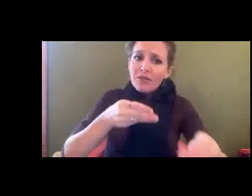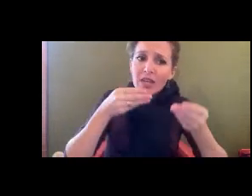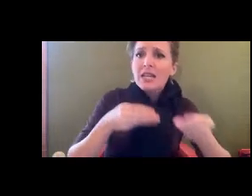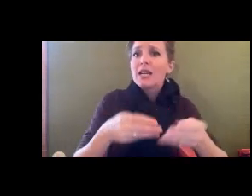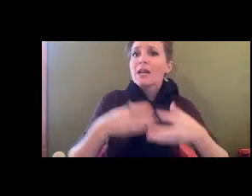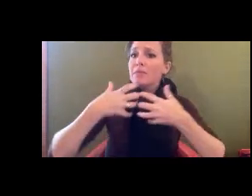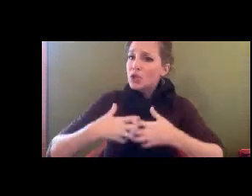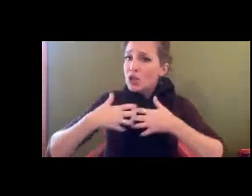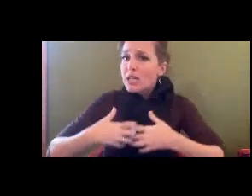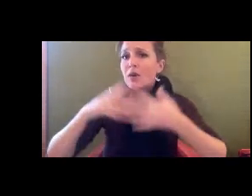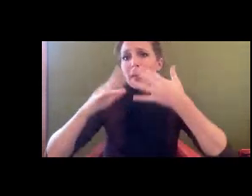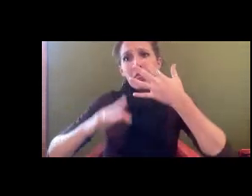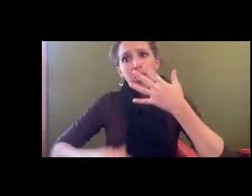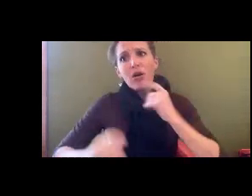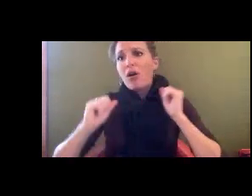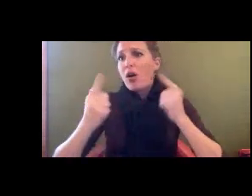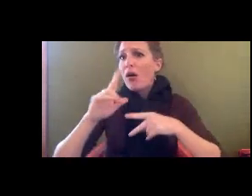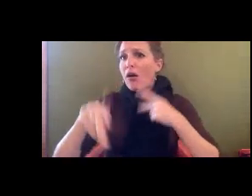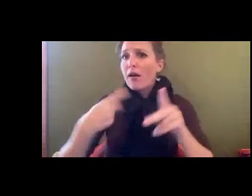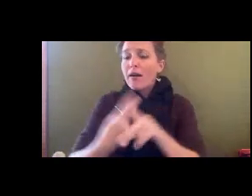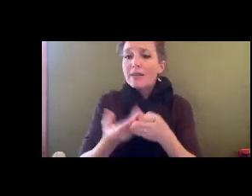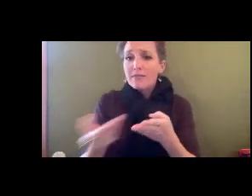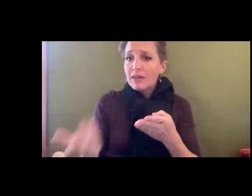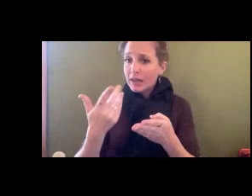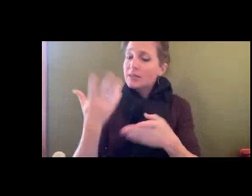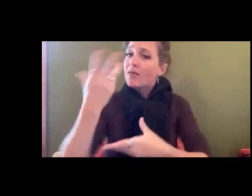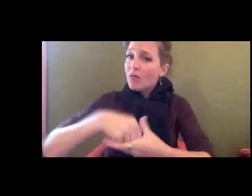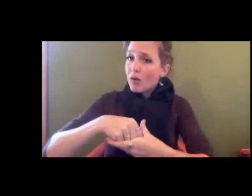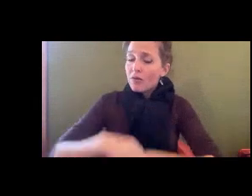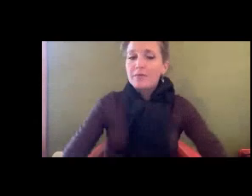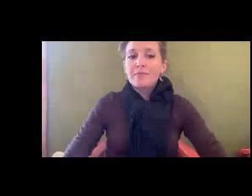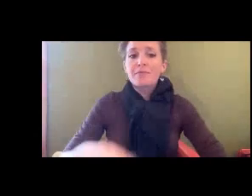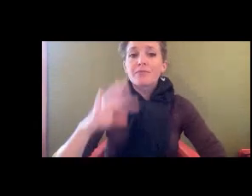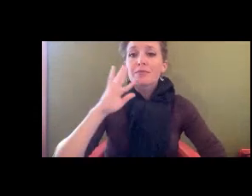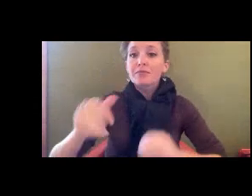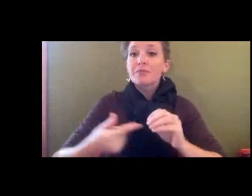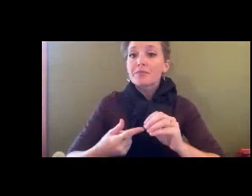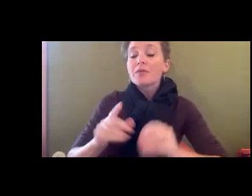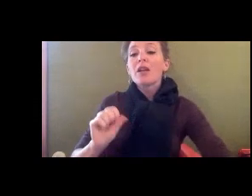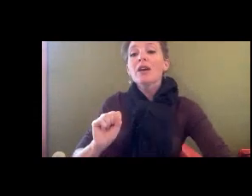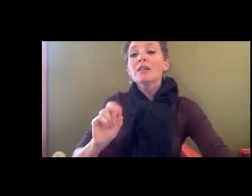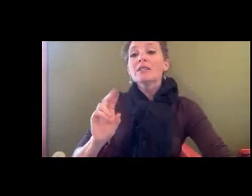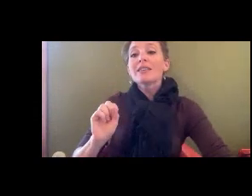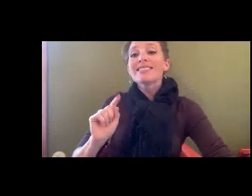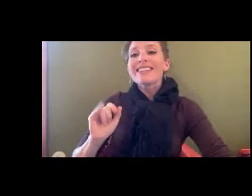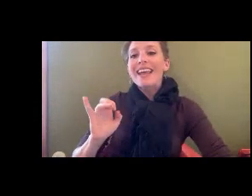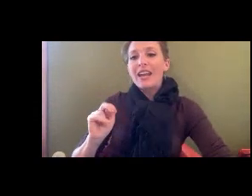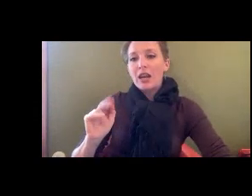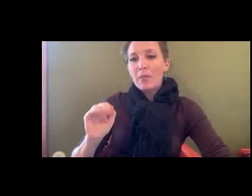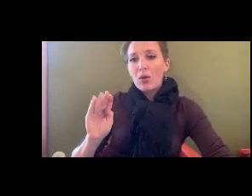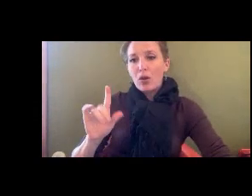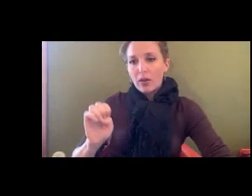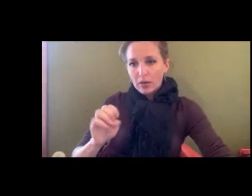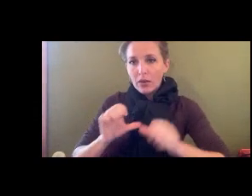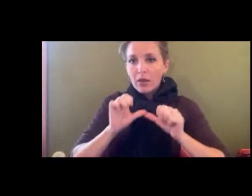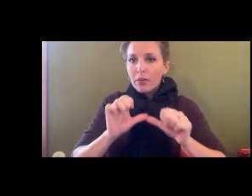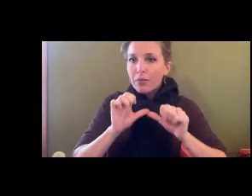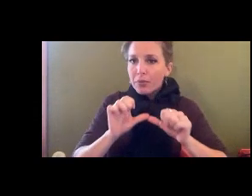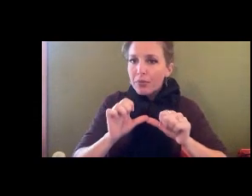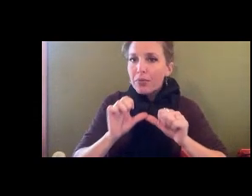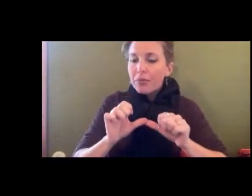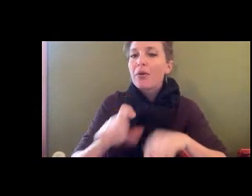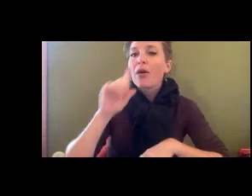of inputs. When we talk about sustainable agricultural productivity growth, we're looking at